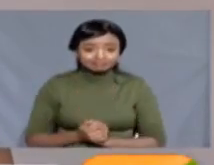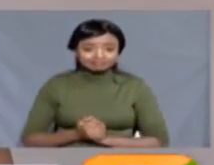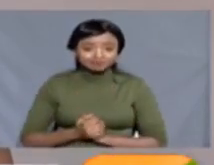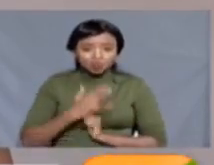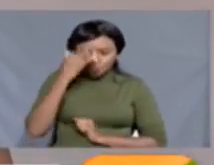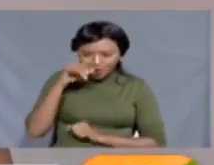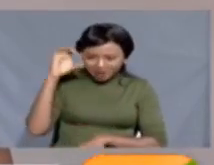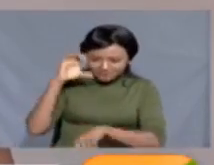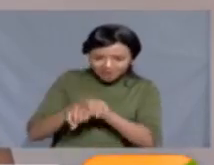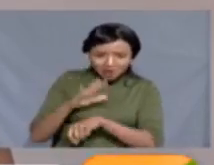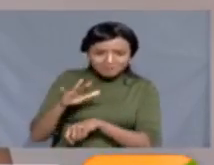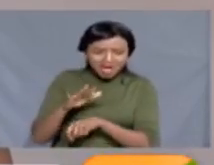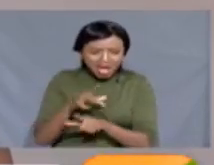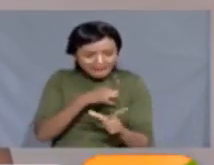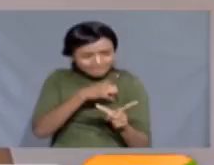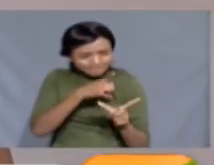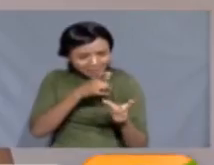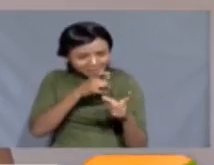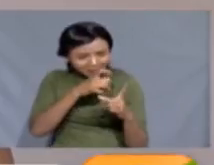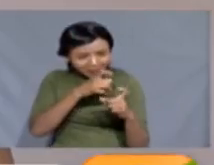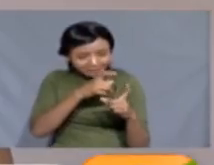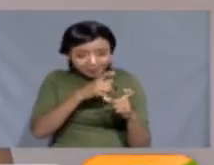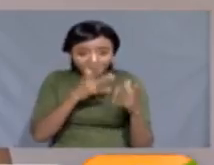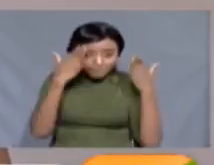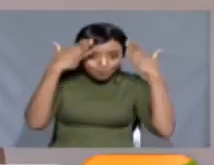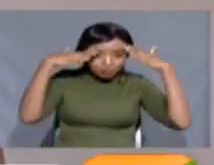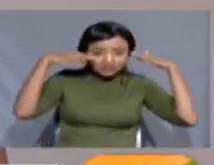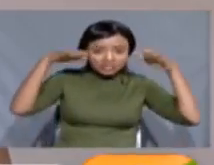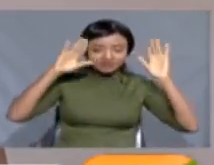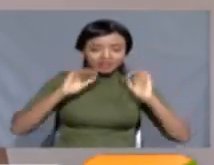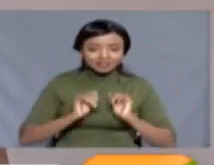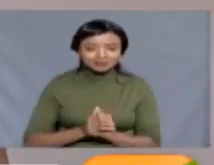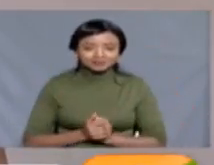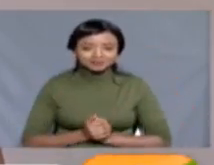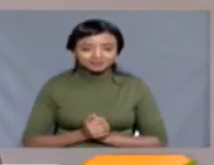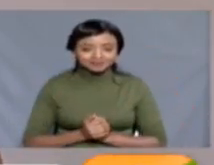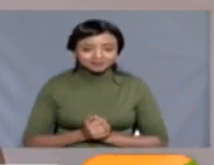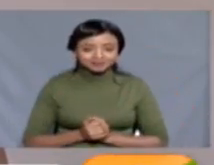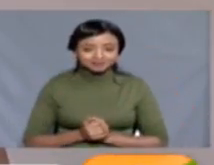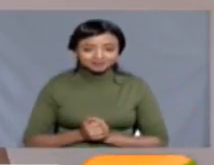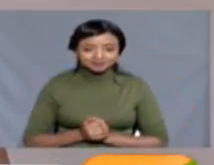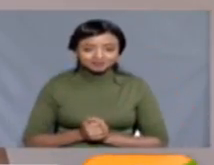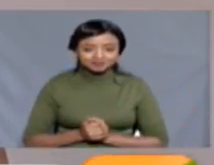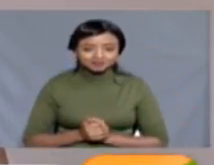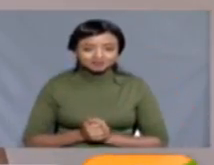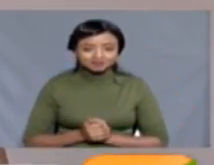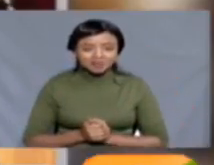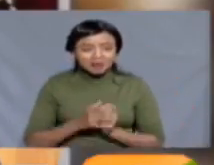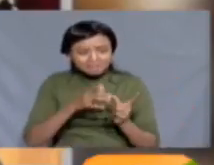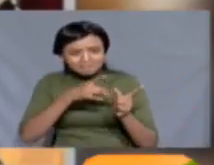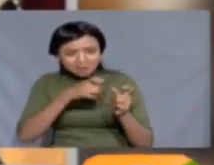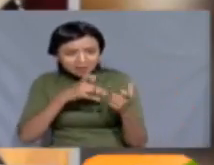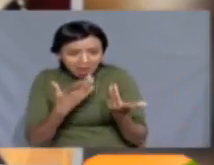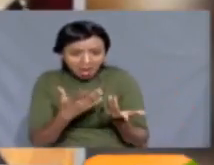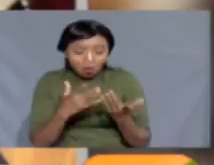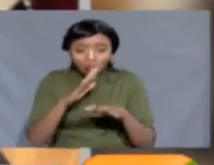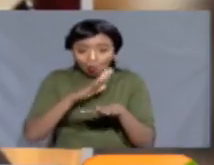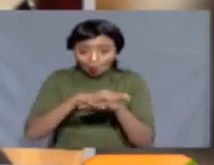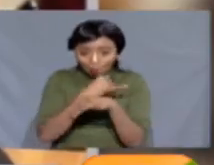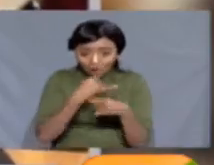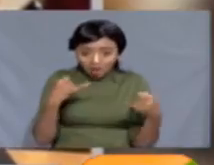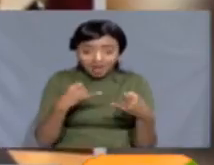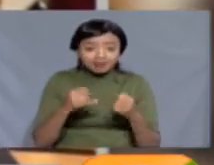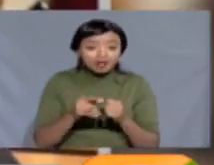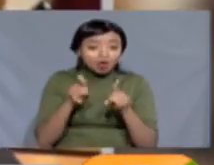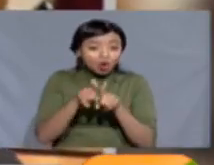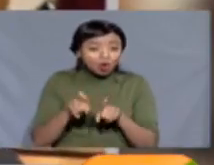found guilty of cyber harassment against the country's president, Yoweri Museveni. Nyanzi, who was already in jail for 9 months on the